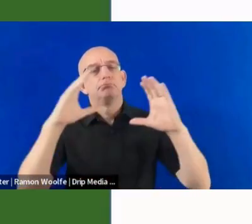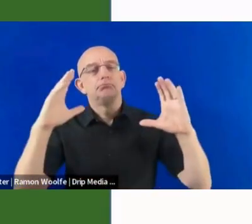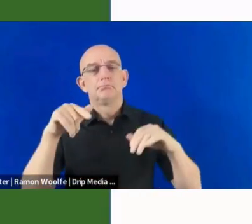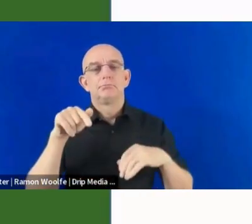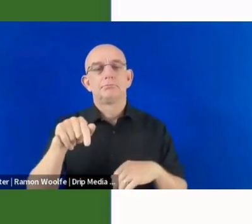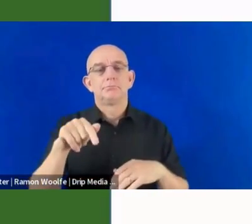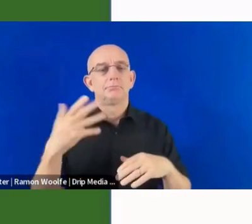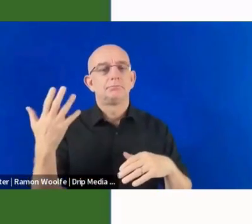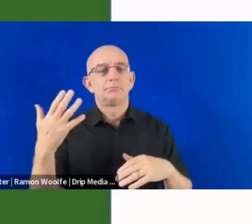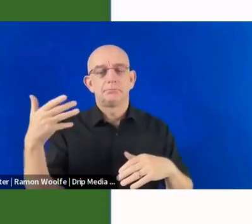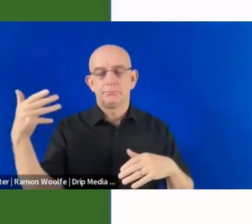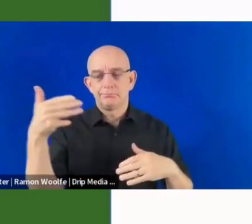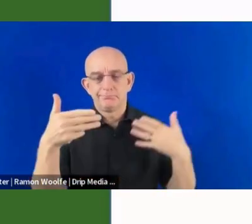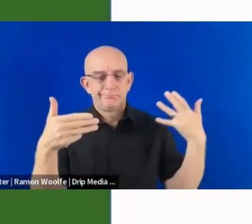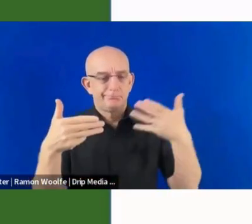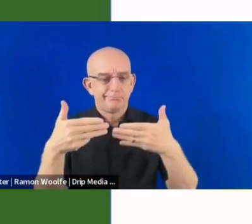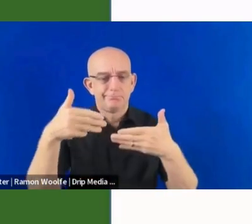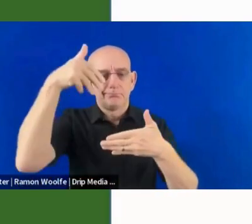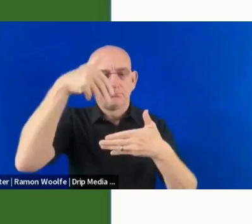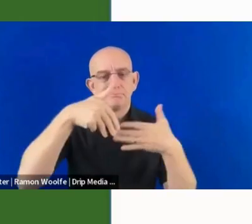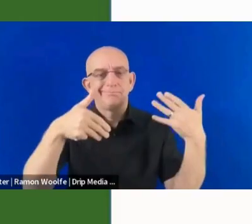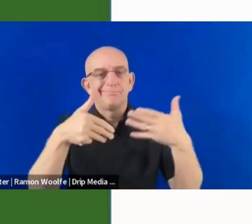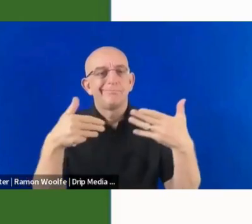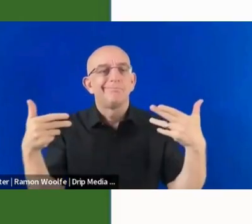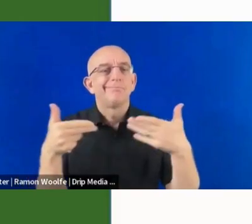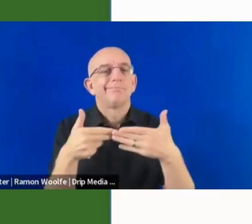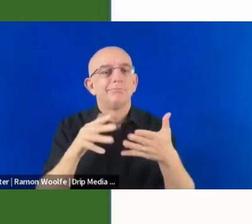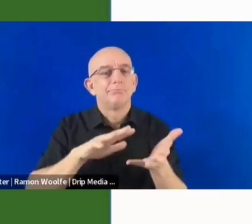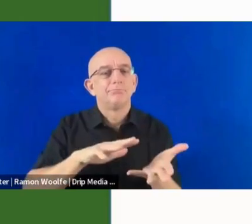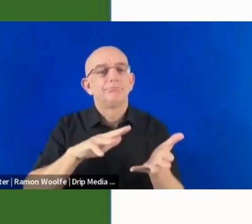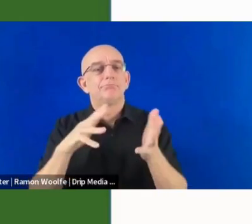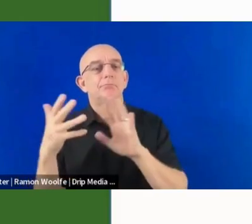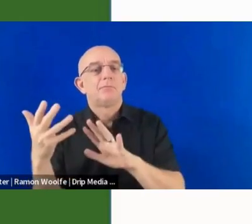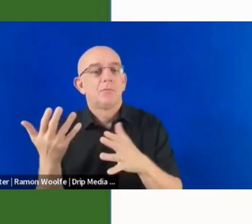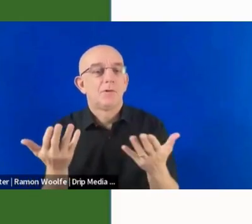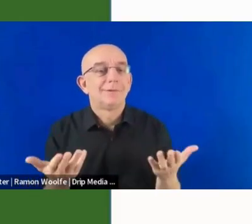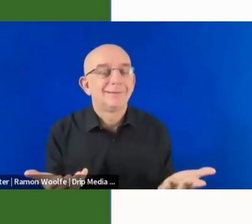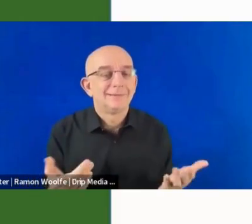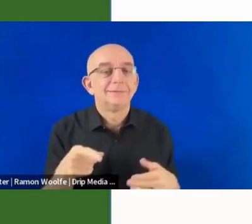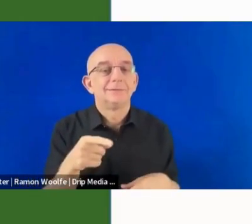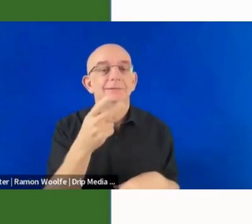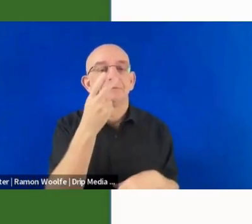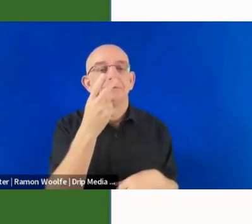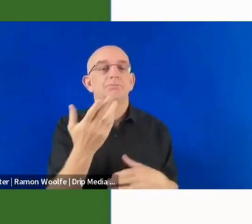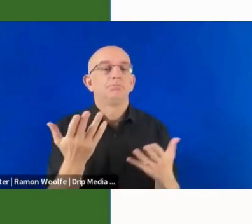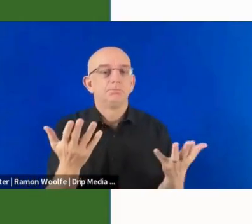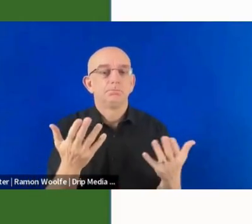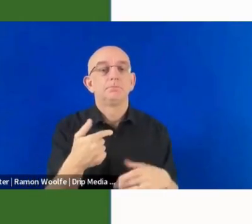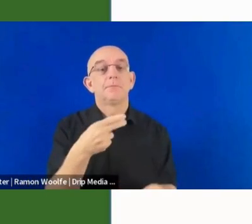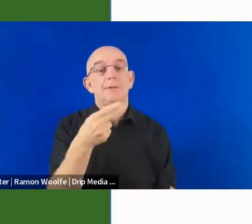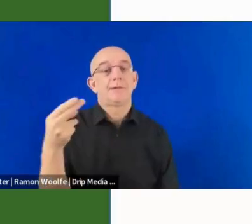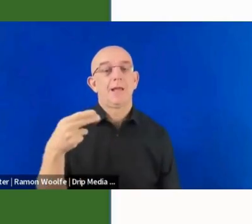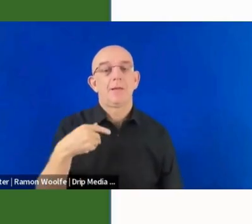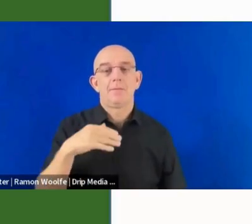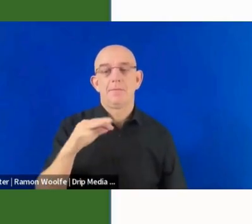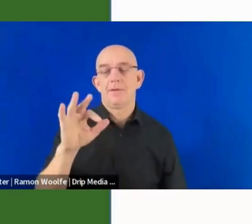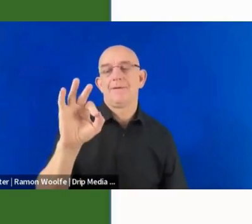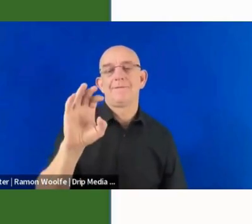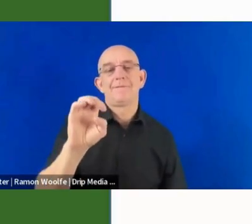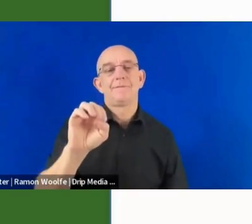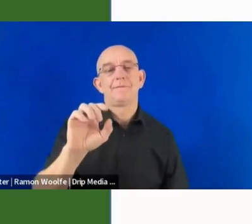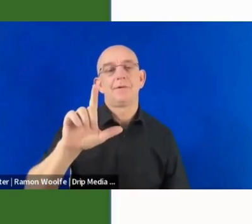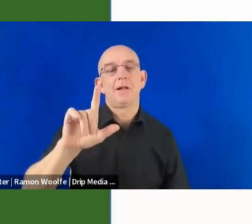move from the cover to the first slide of the presentation on the overview of Transform. Like